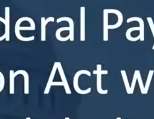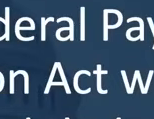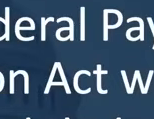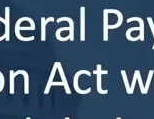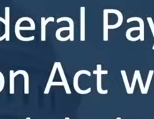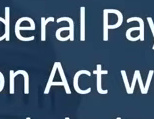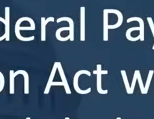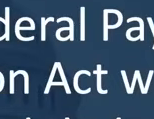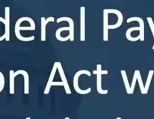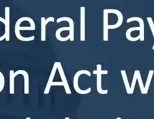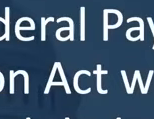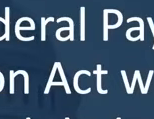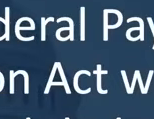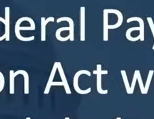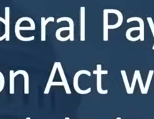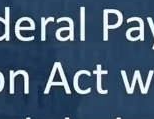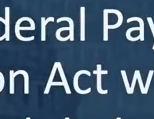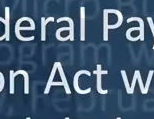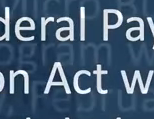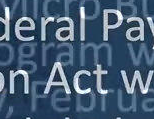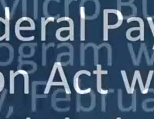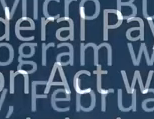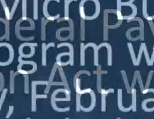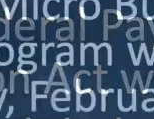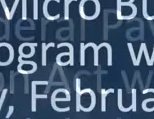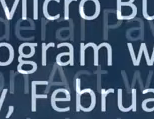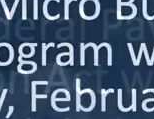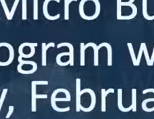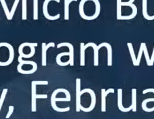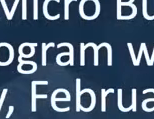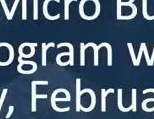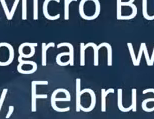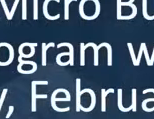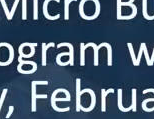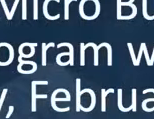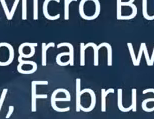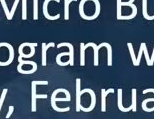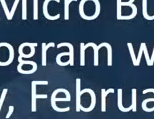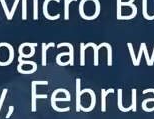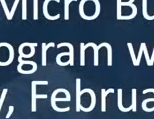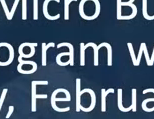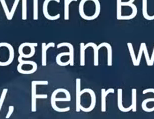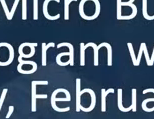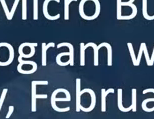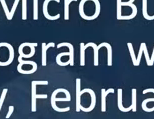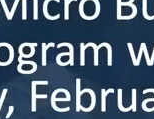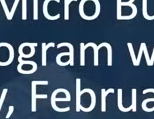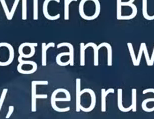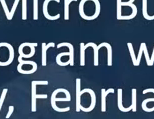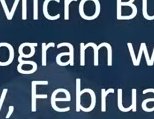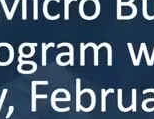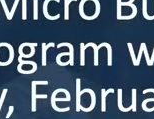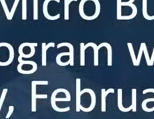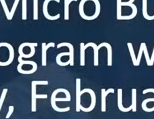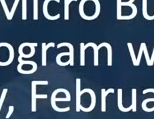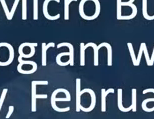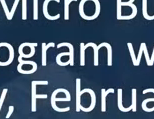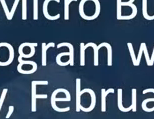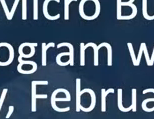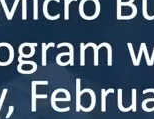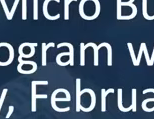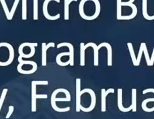Switching a modest gear, and also for our business community, the New Jersey Economic Development Authority is